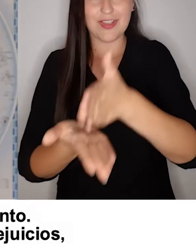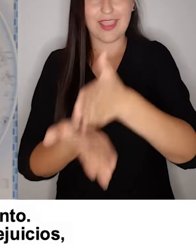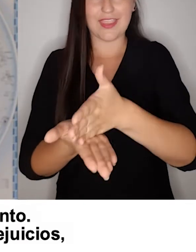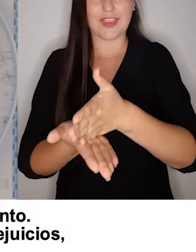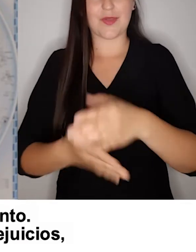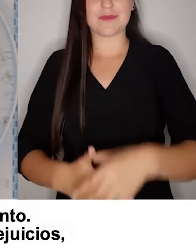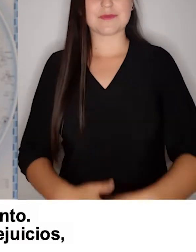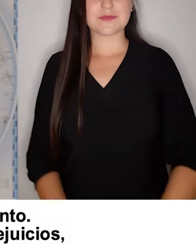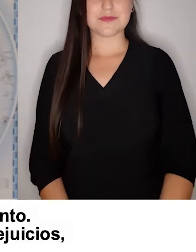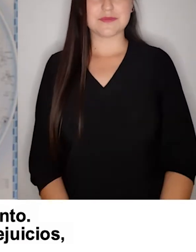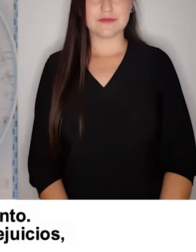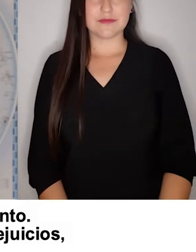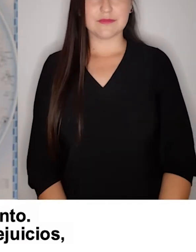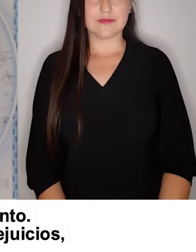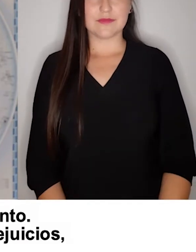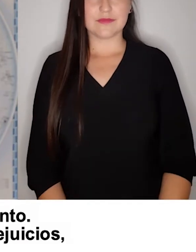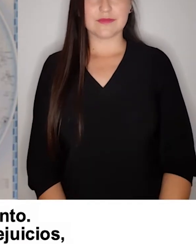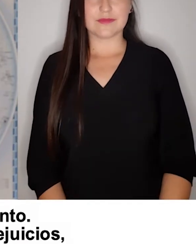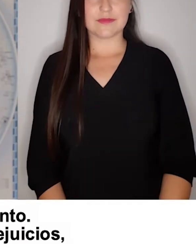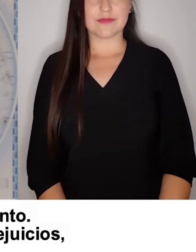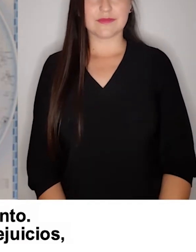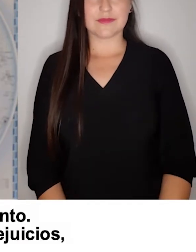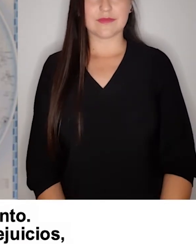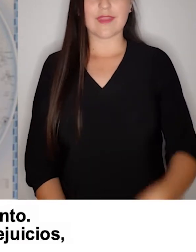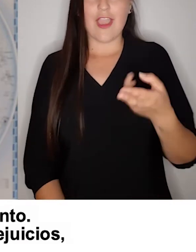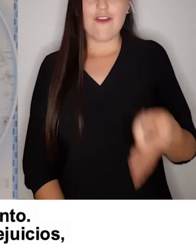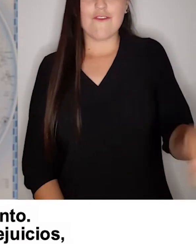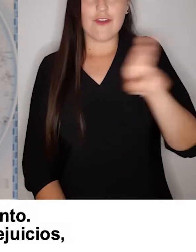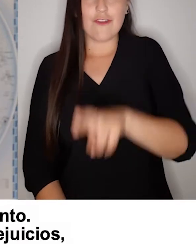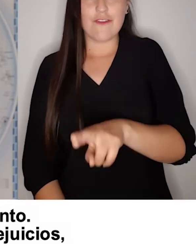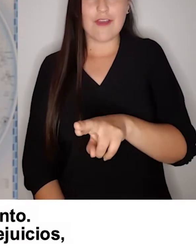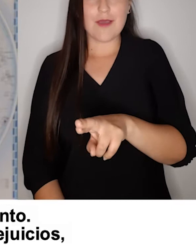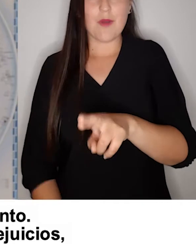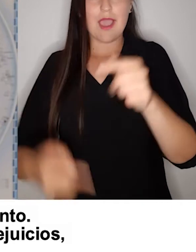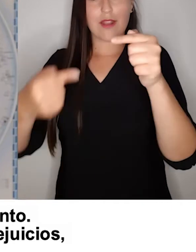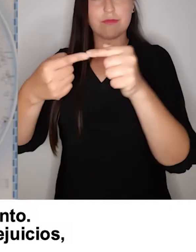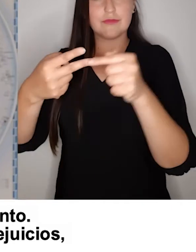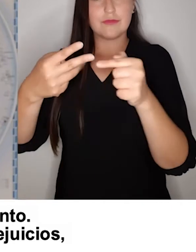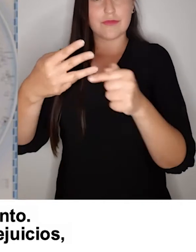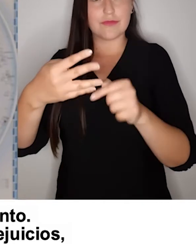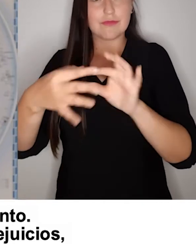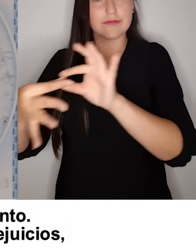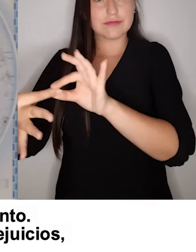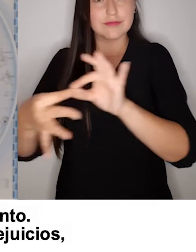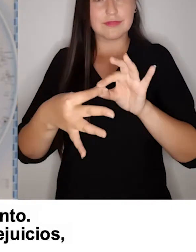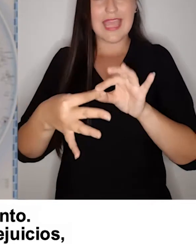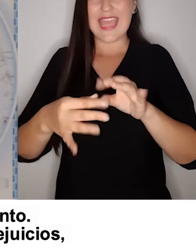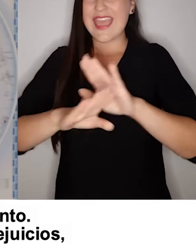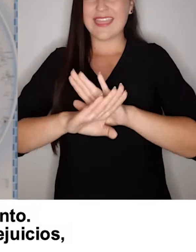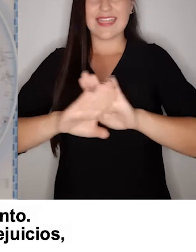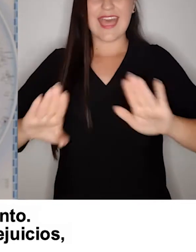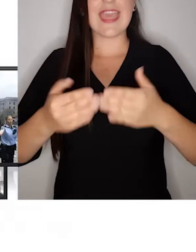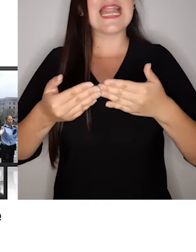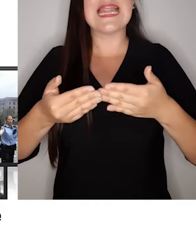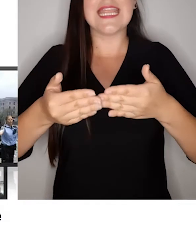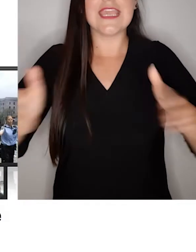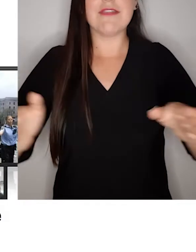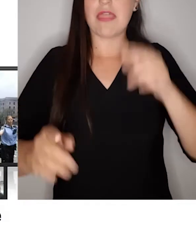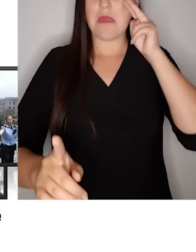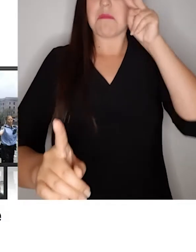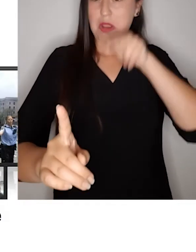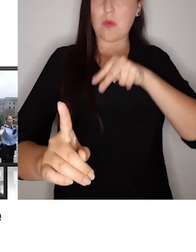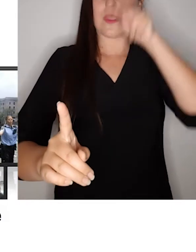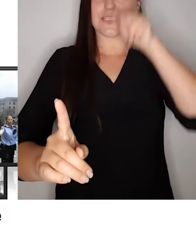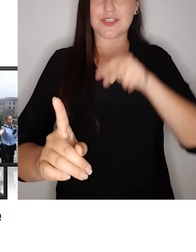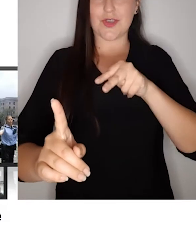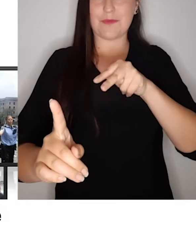Back to this axis for a little bit. Nobody is completely without prejudices.